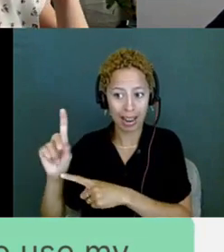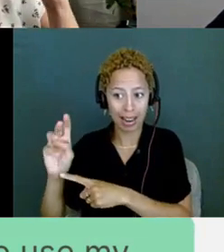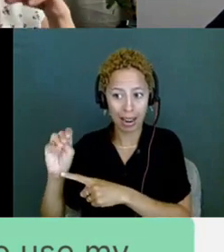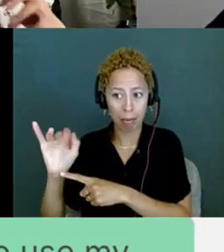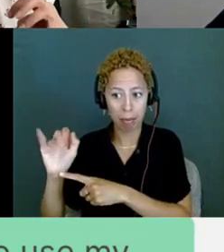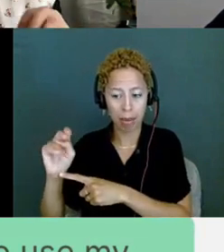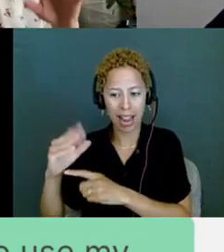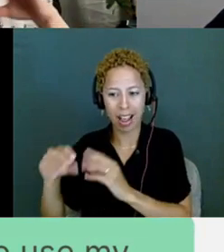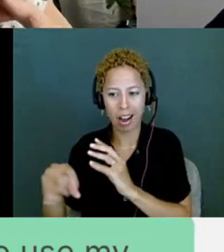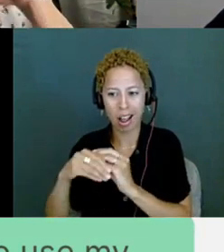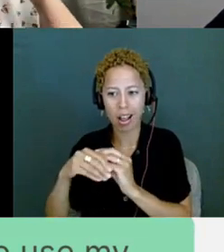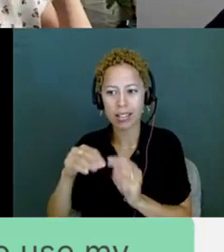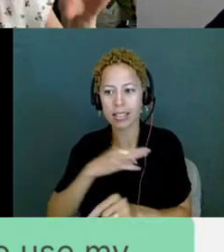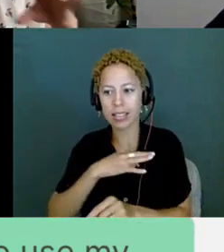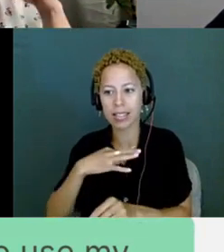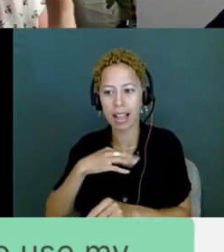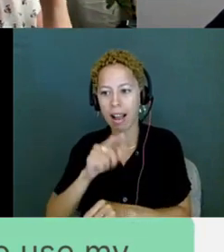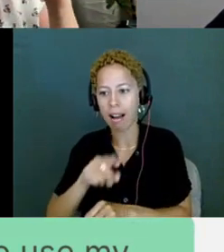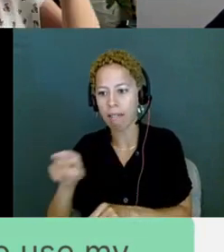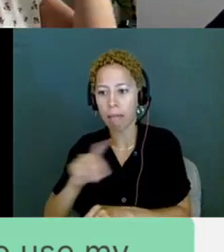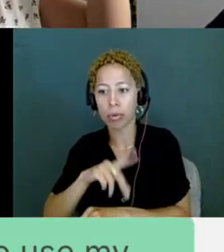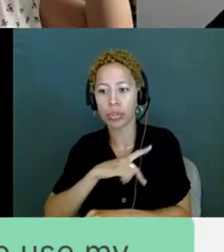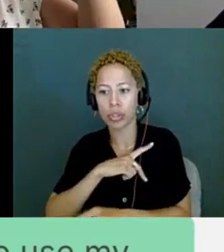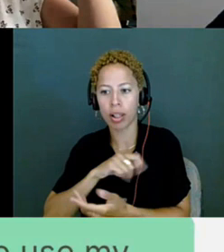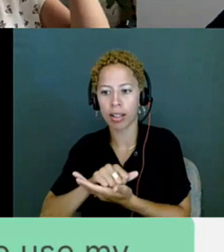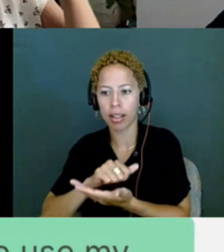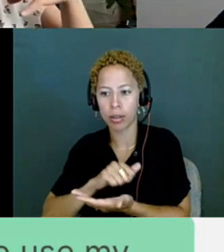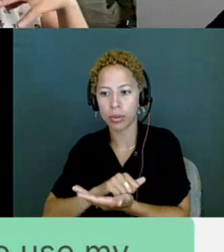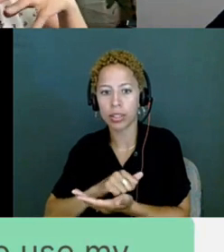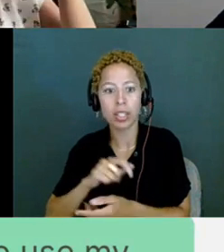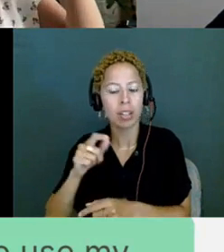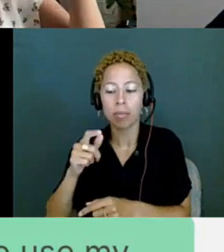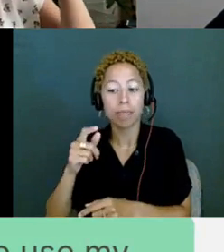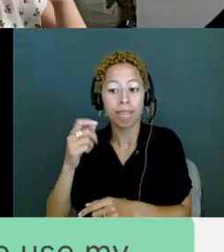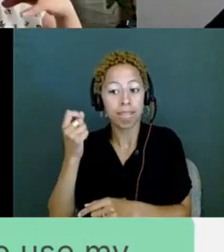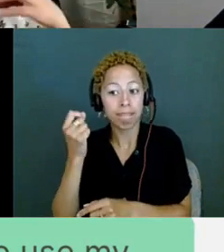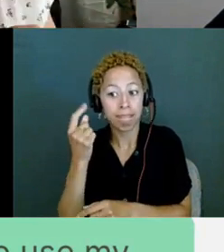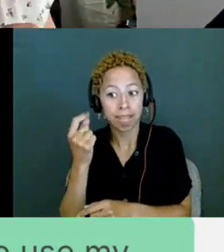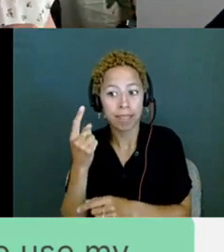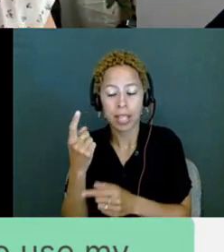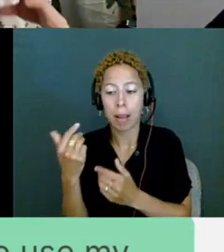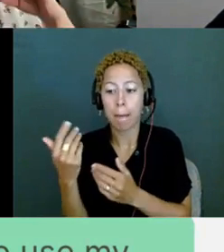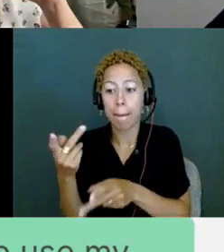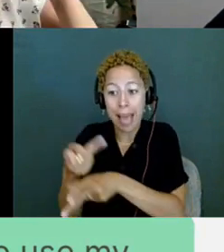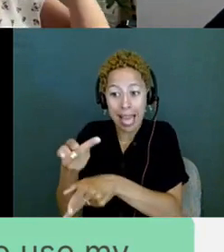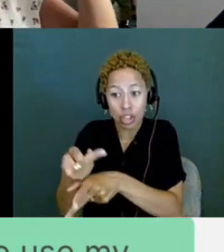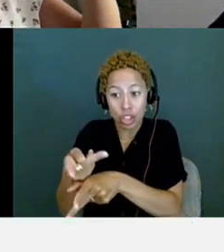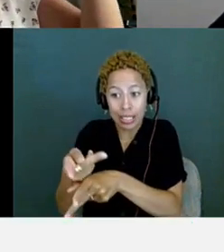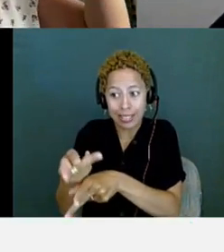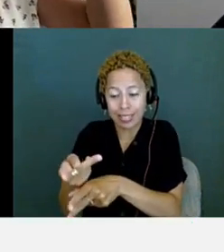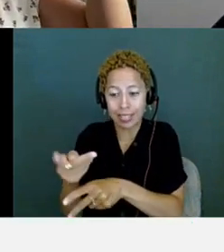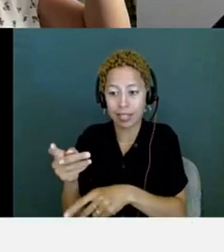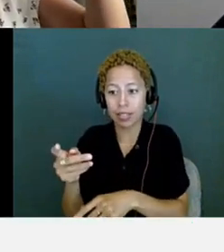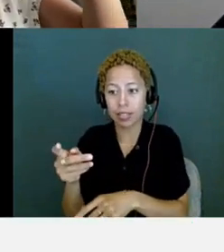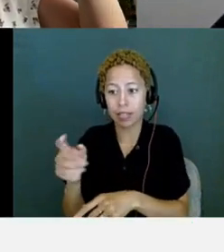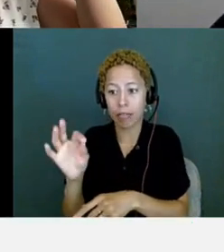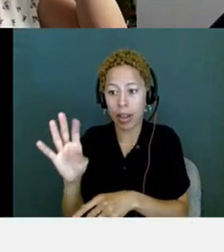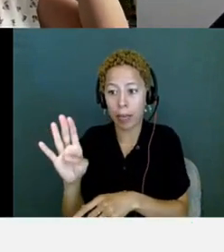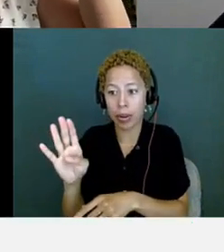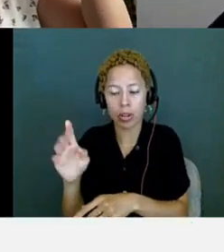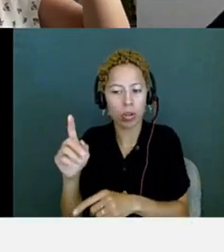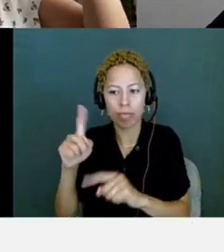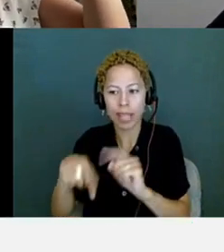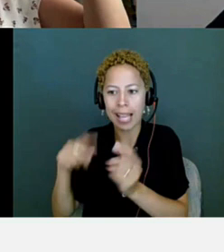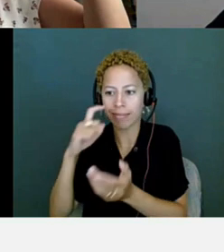even with their personal accounts. Nobody sees those for the actual managing of the site. And because the page